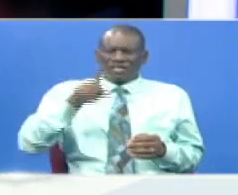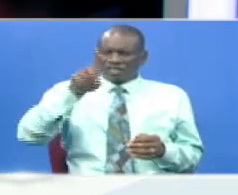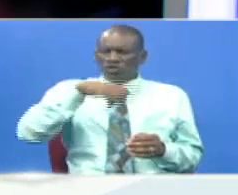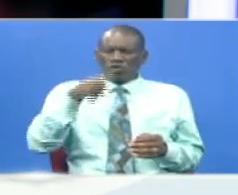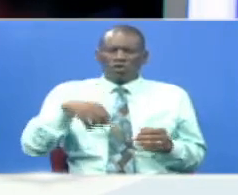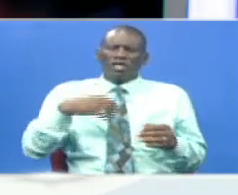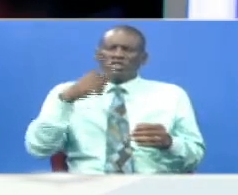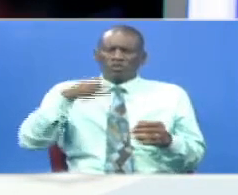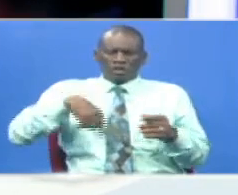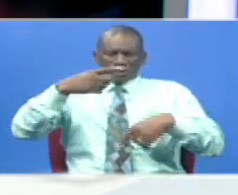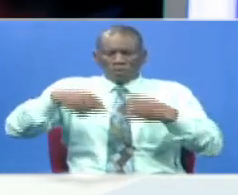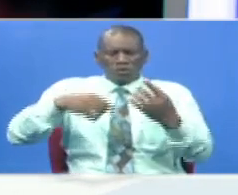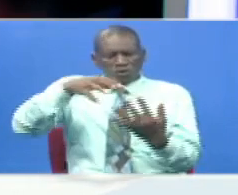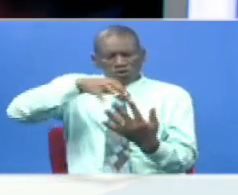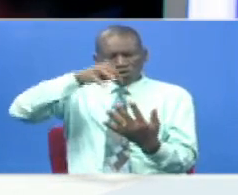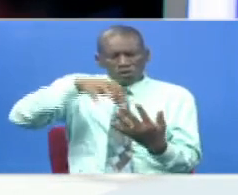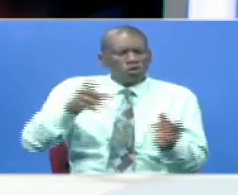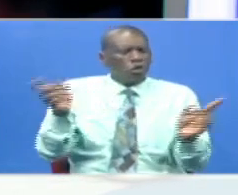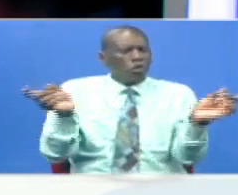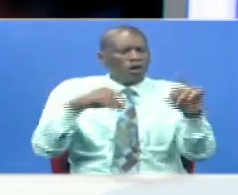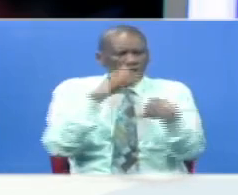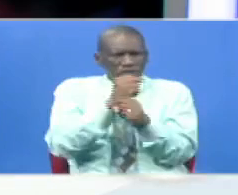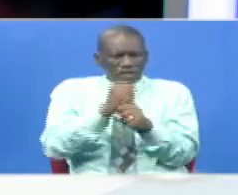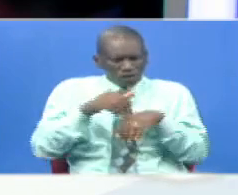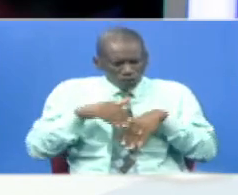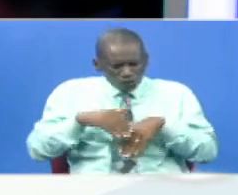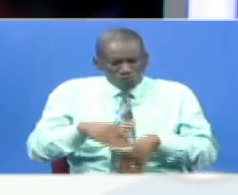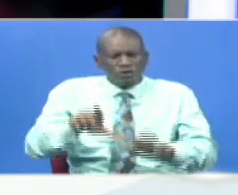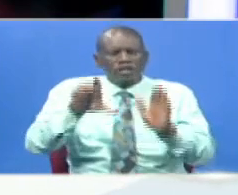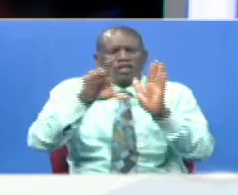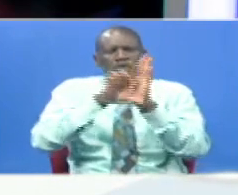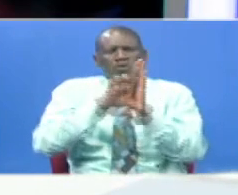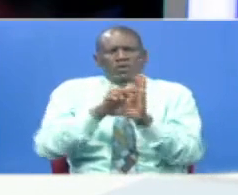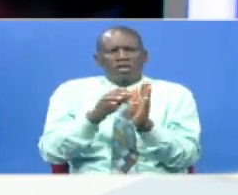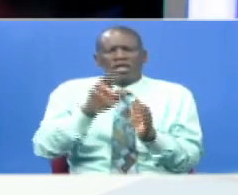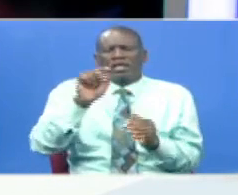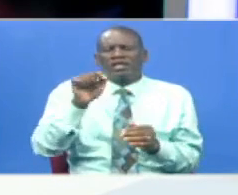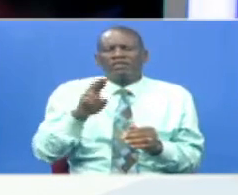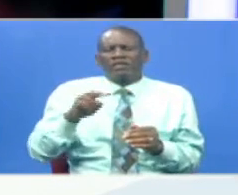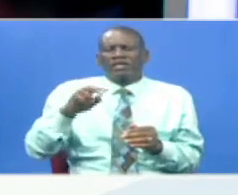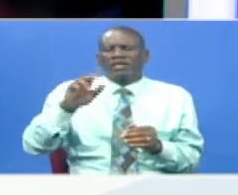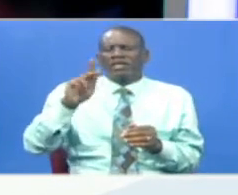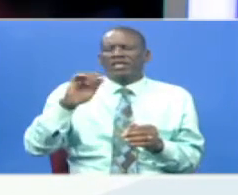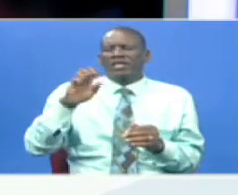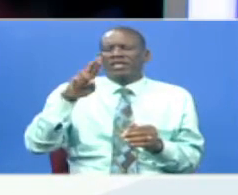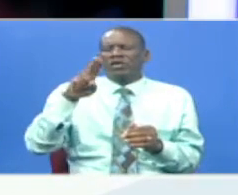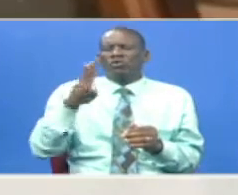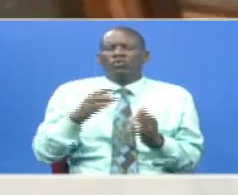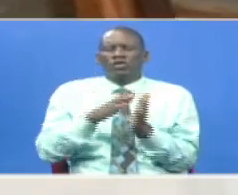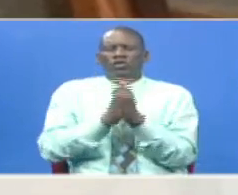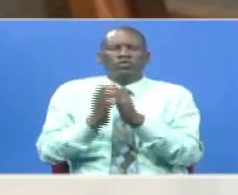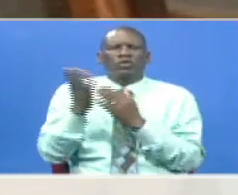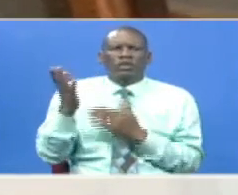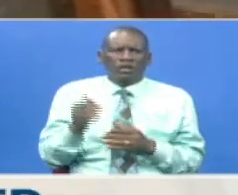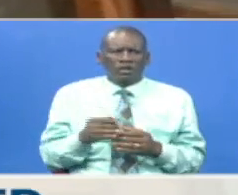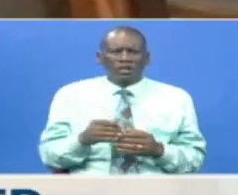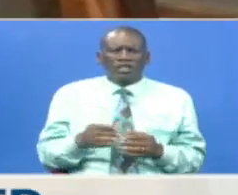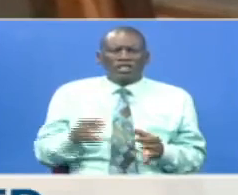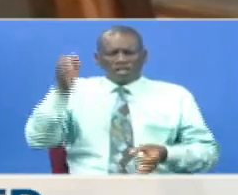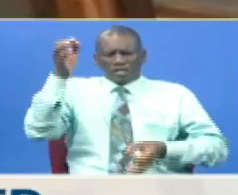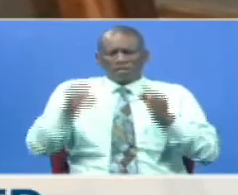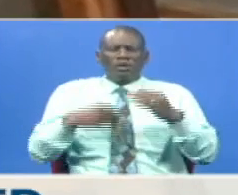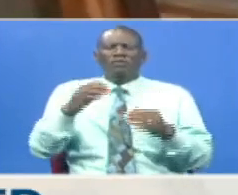process leading to the nomination was not done in accordance with the law. NTV's George Kieru reports. The ruling followed a